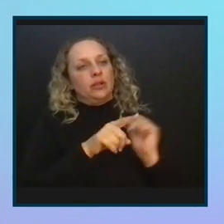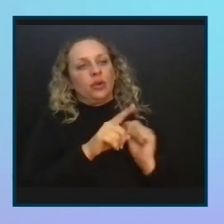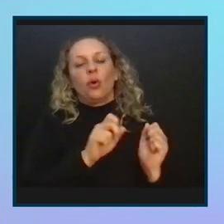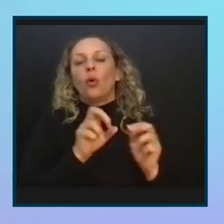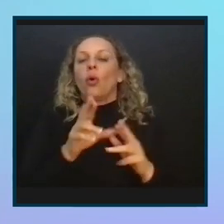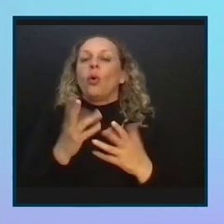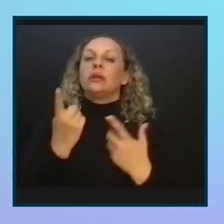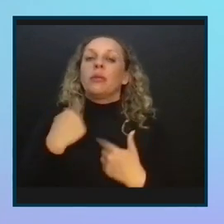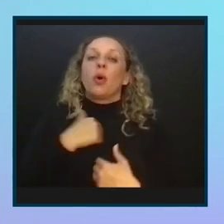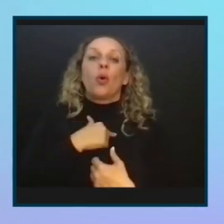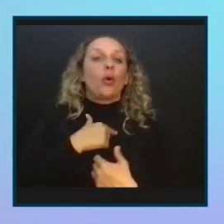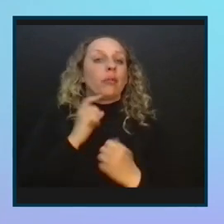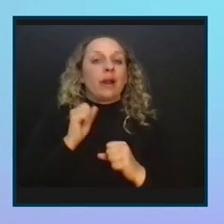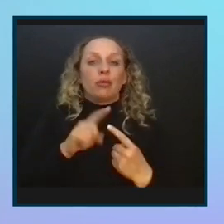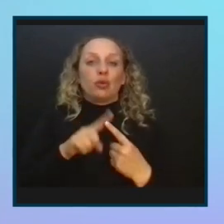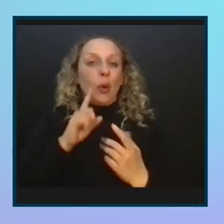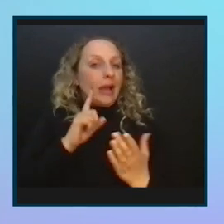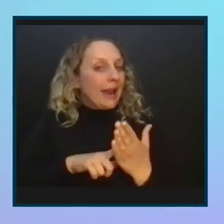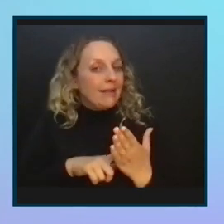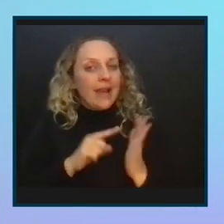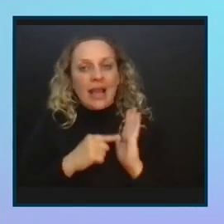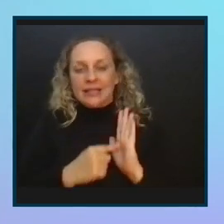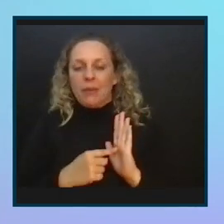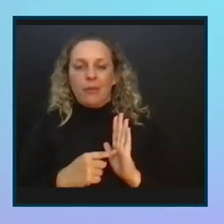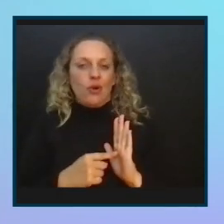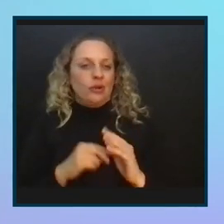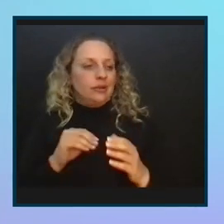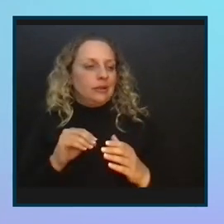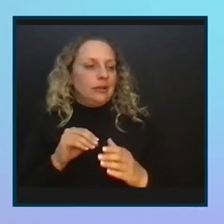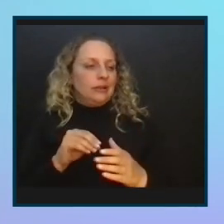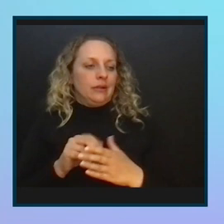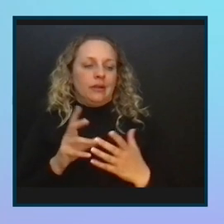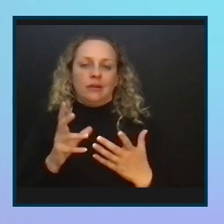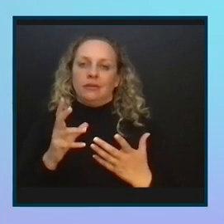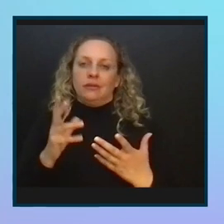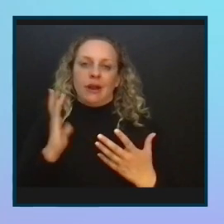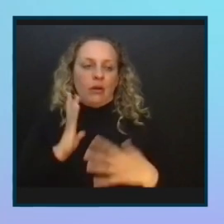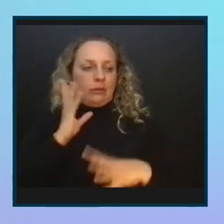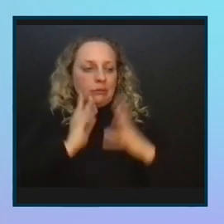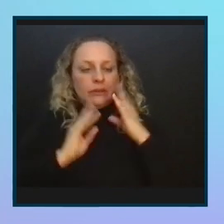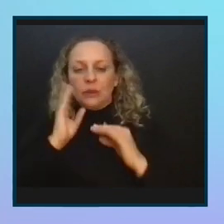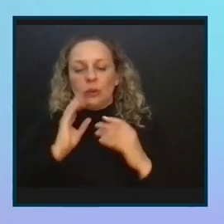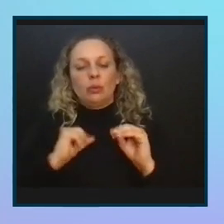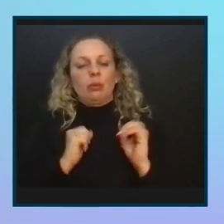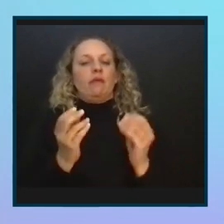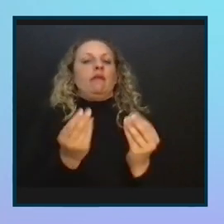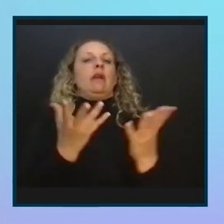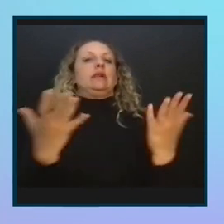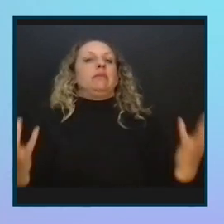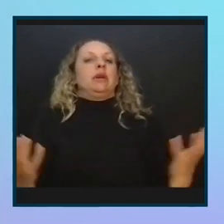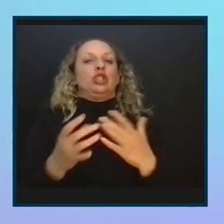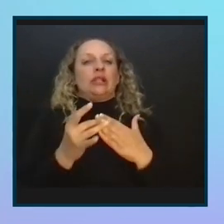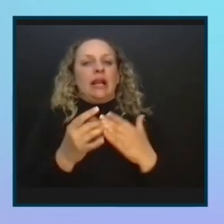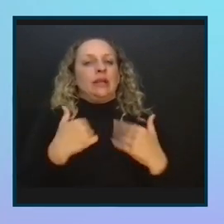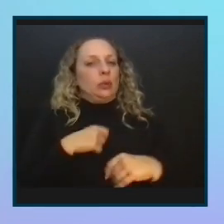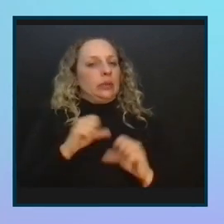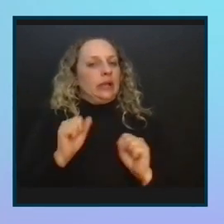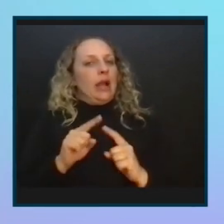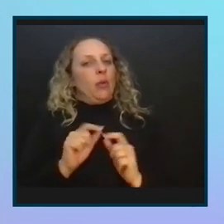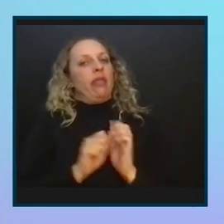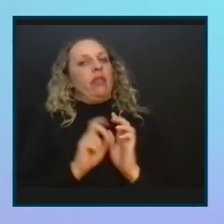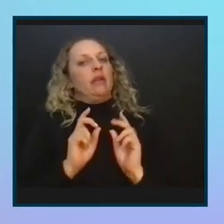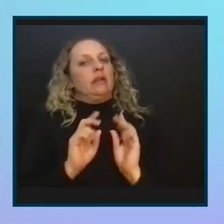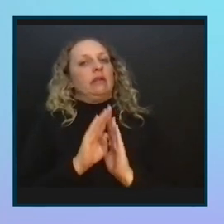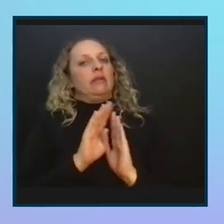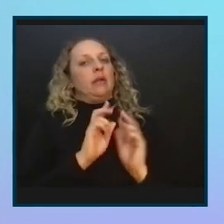if that's something that we've been able to identify examples in the wild, we try to provide as much guidance as we can with the development